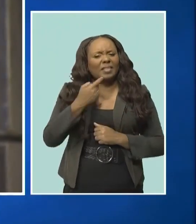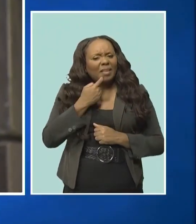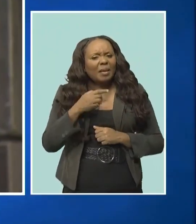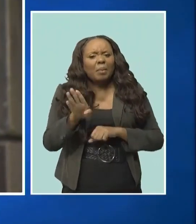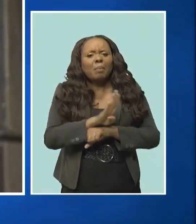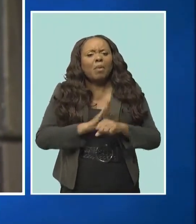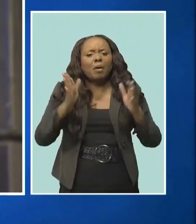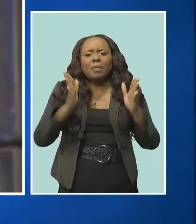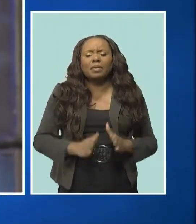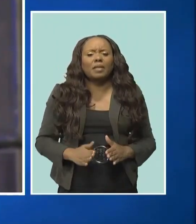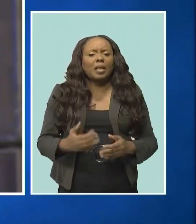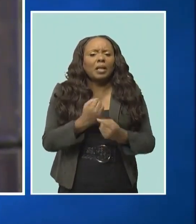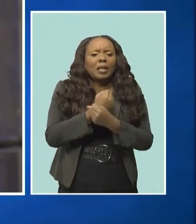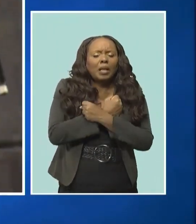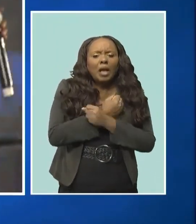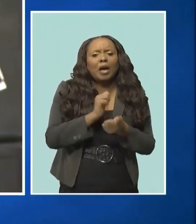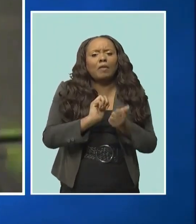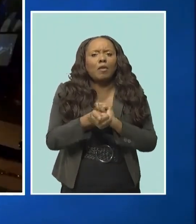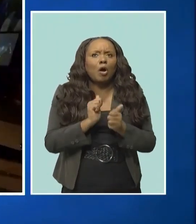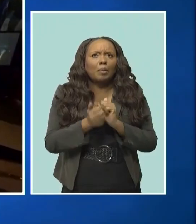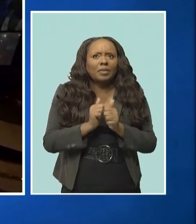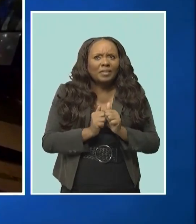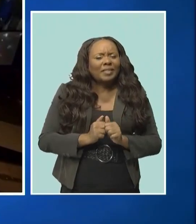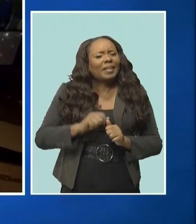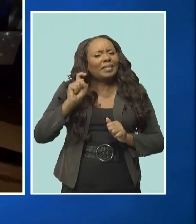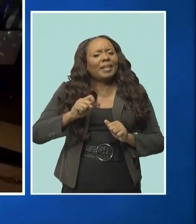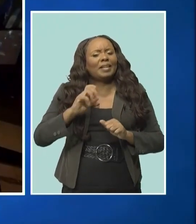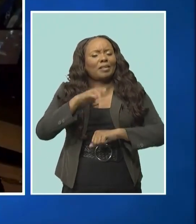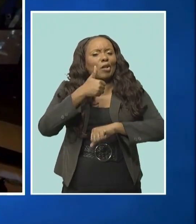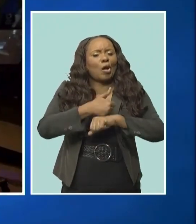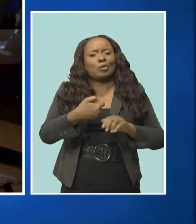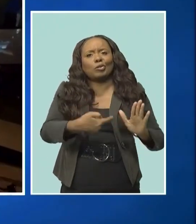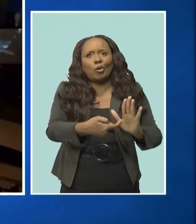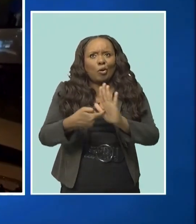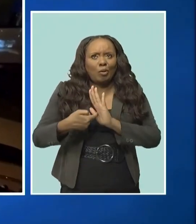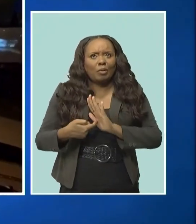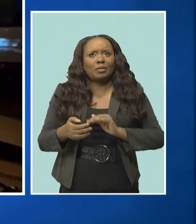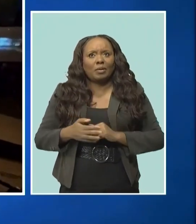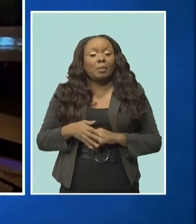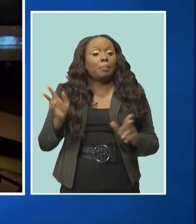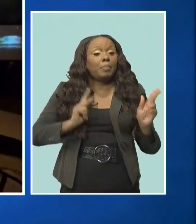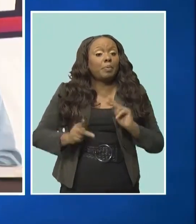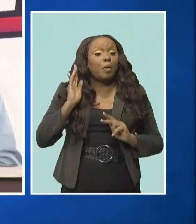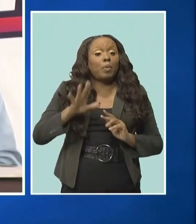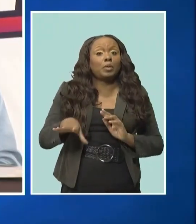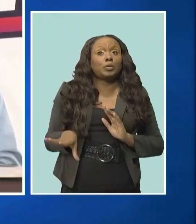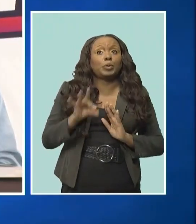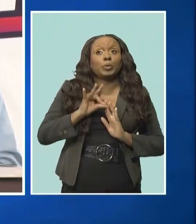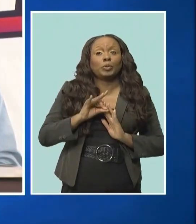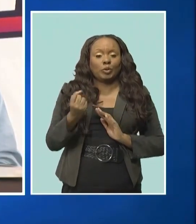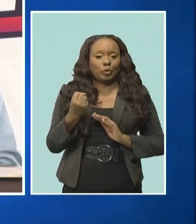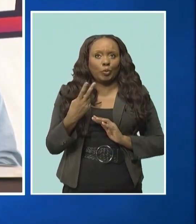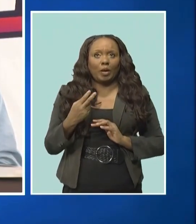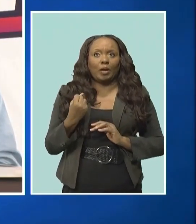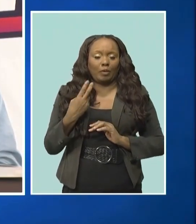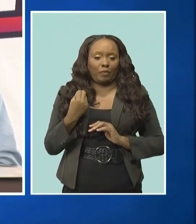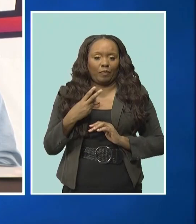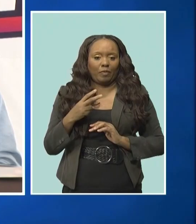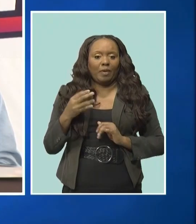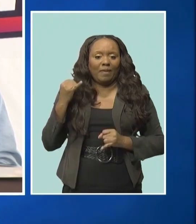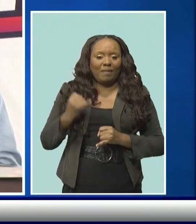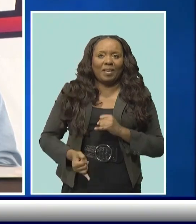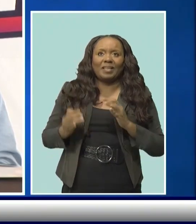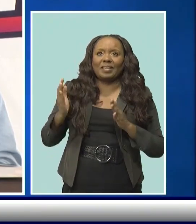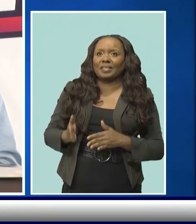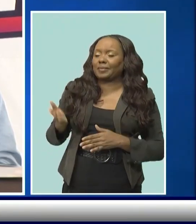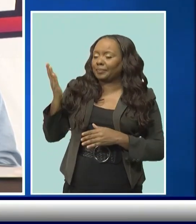to bring a show for the performers and audience. The public will choose the 12 finalists. Having less than 3 months to source